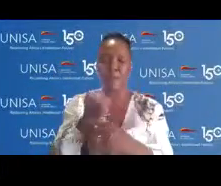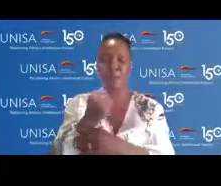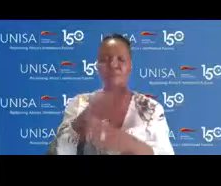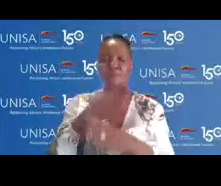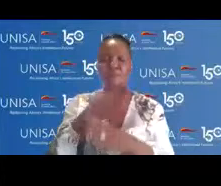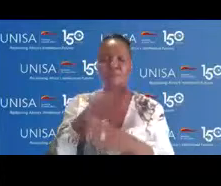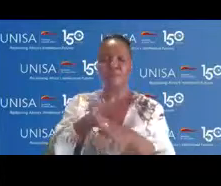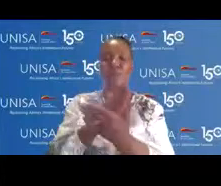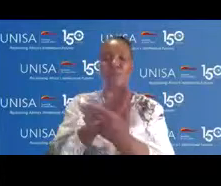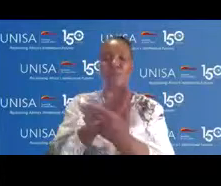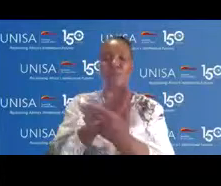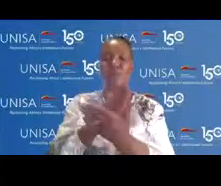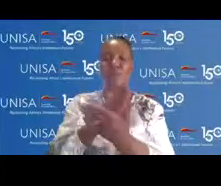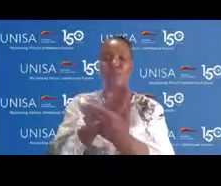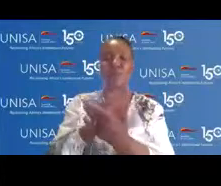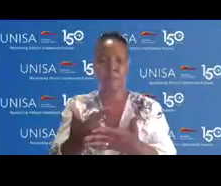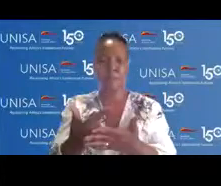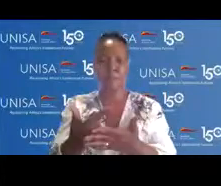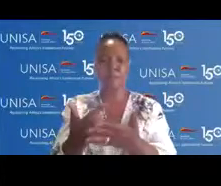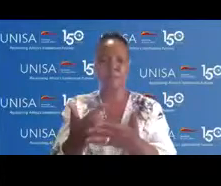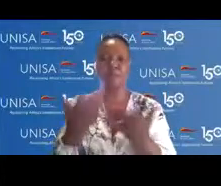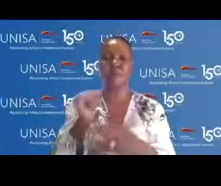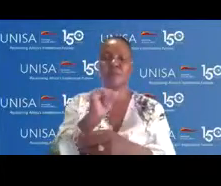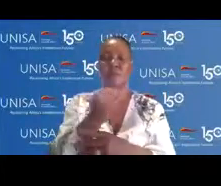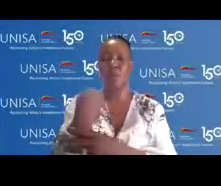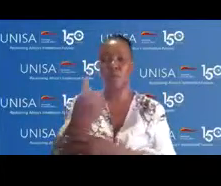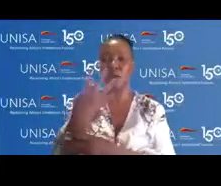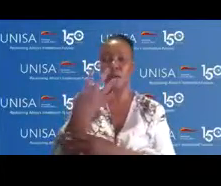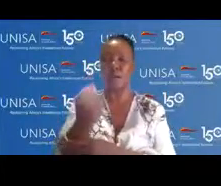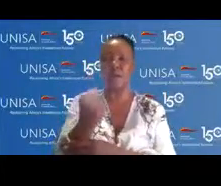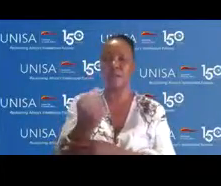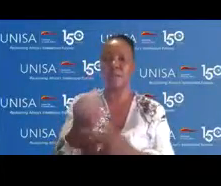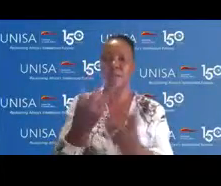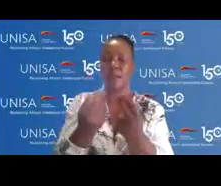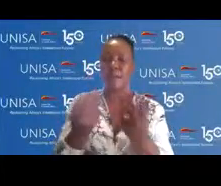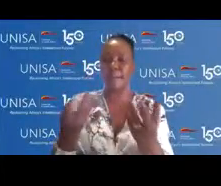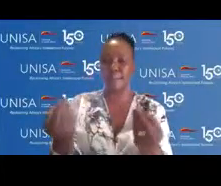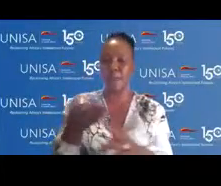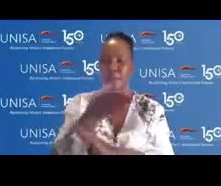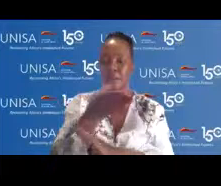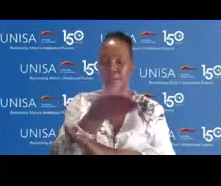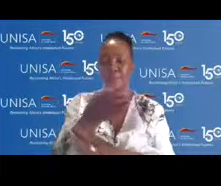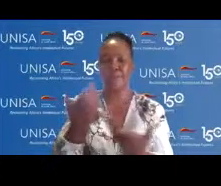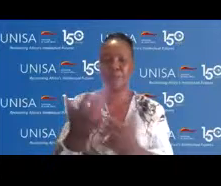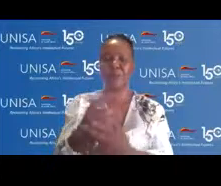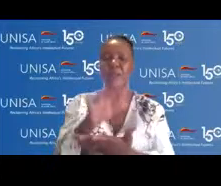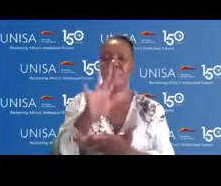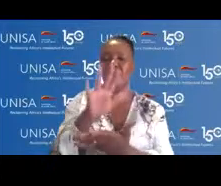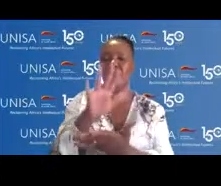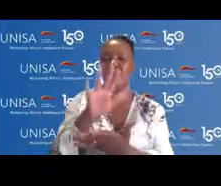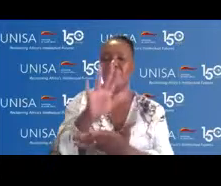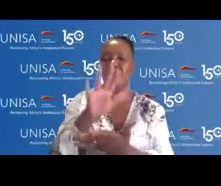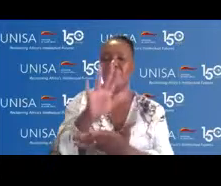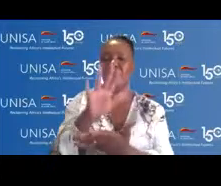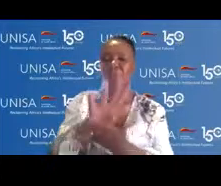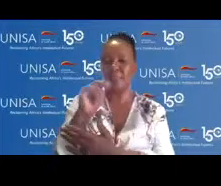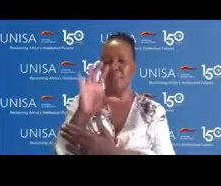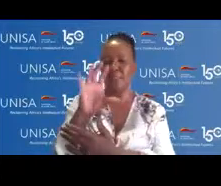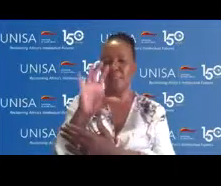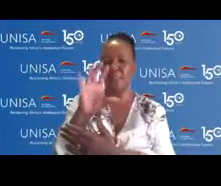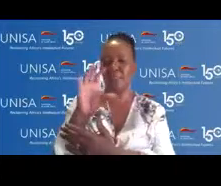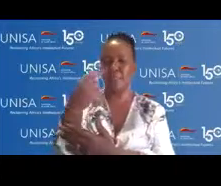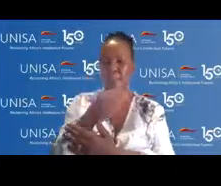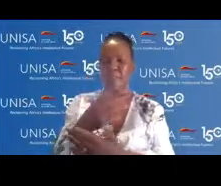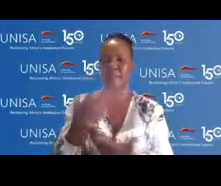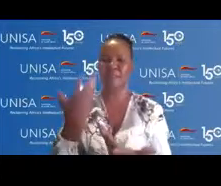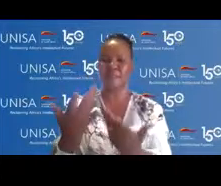is one that has a number pad. It will be a 15-inch laptop, but it's fit for purpose because